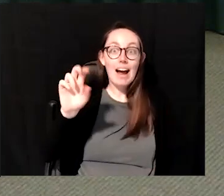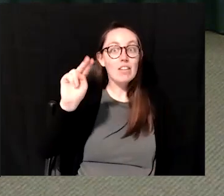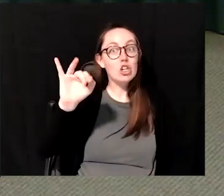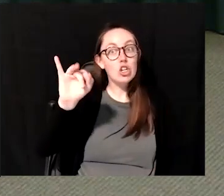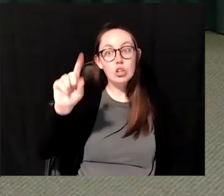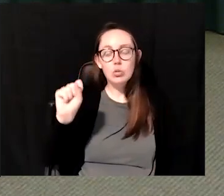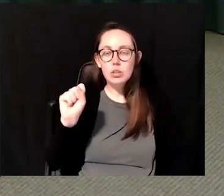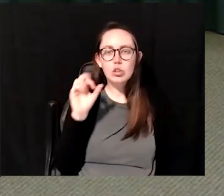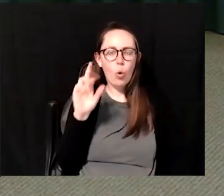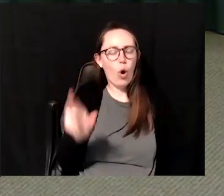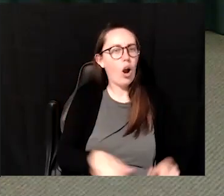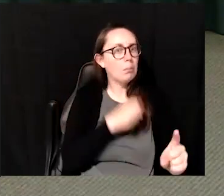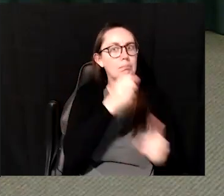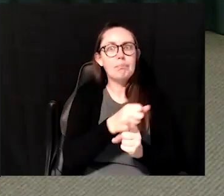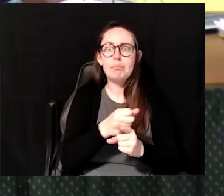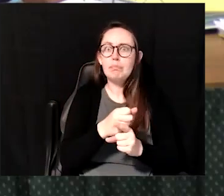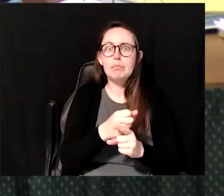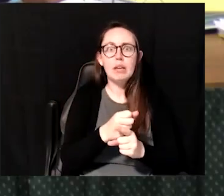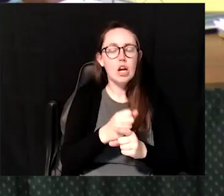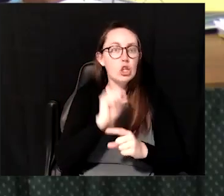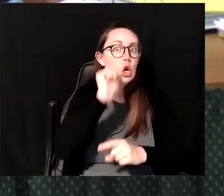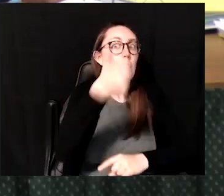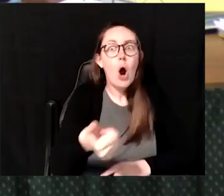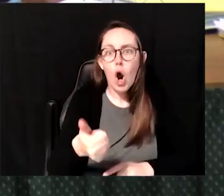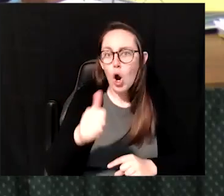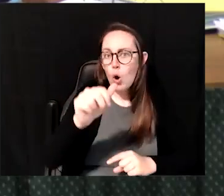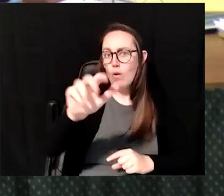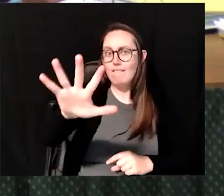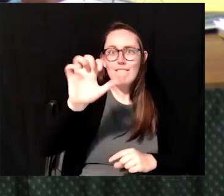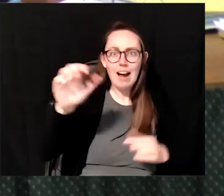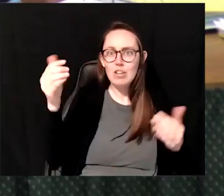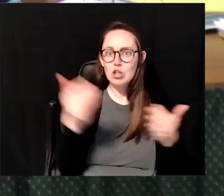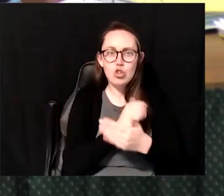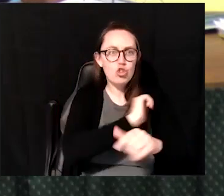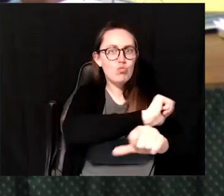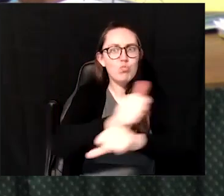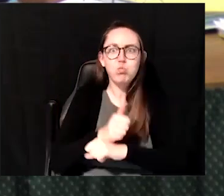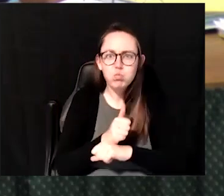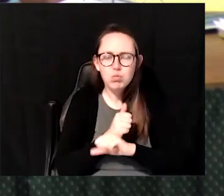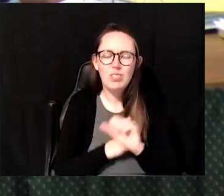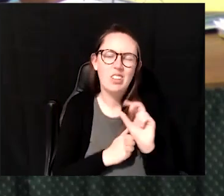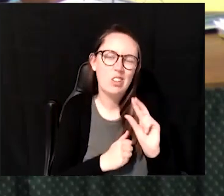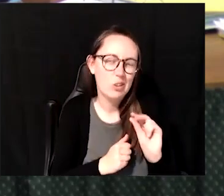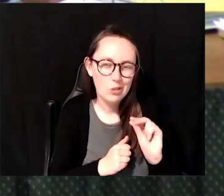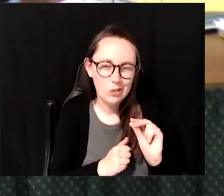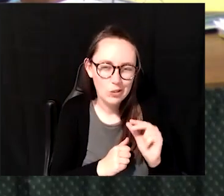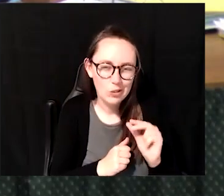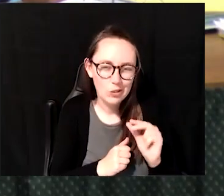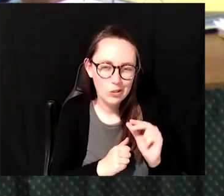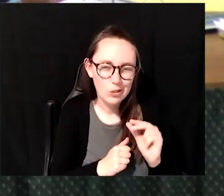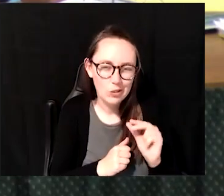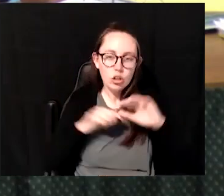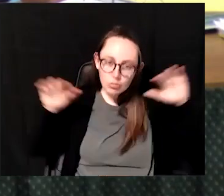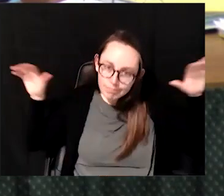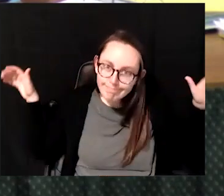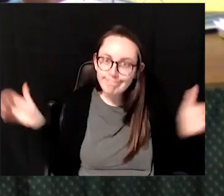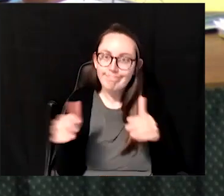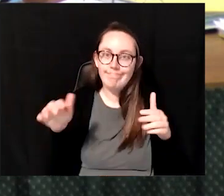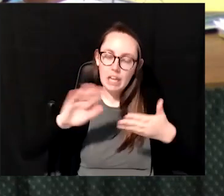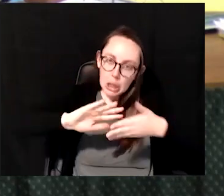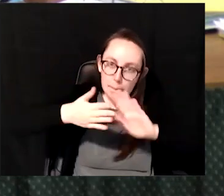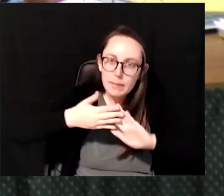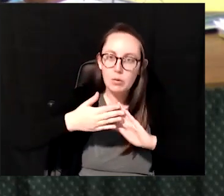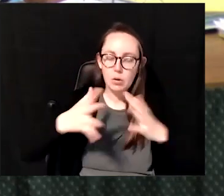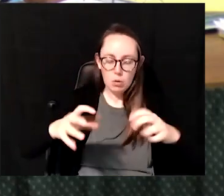this is just to guess us all together as a community to the point where things can be looked at and